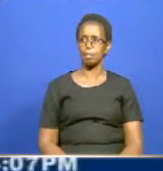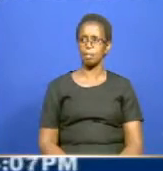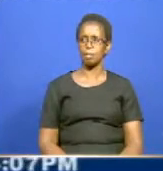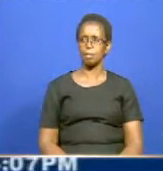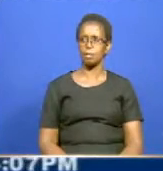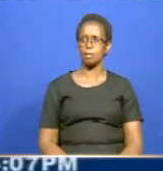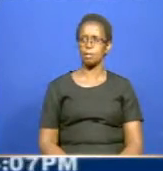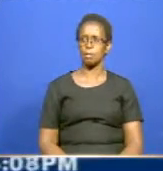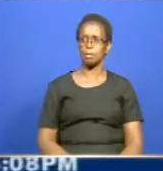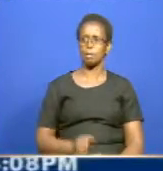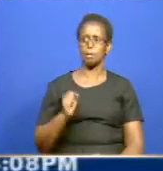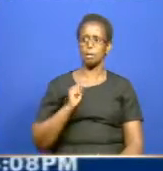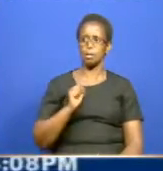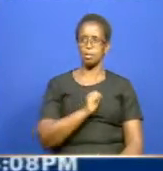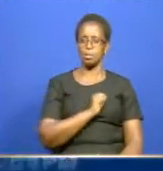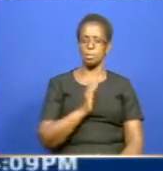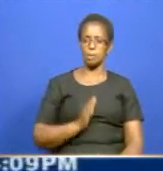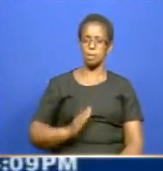Senator Cheriot,